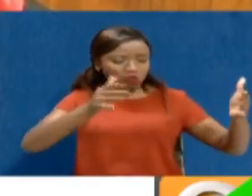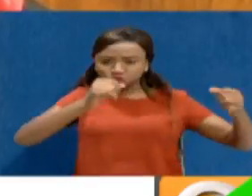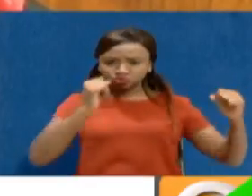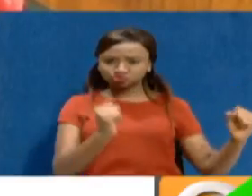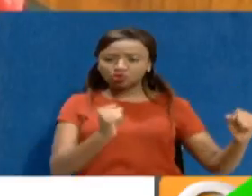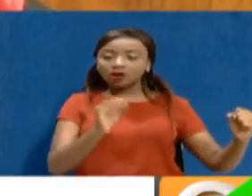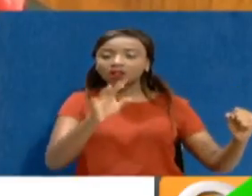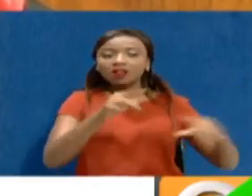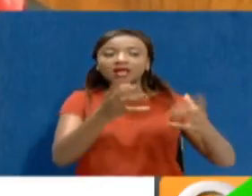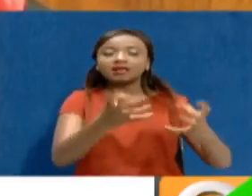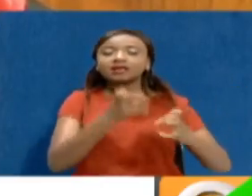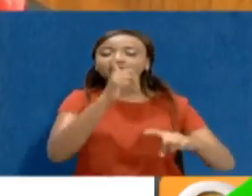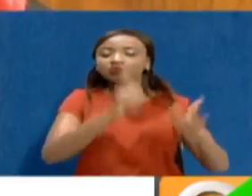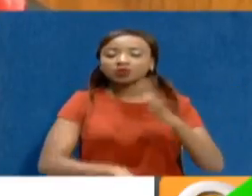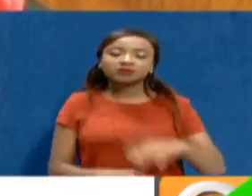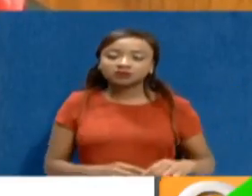lies in its